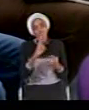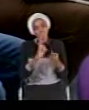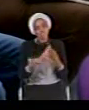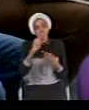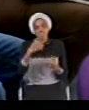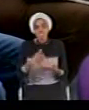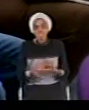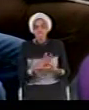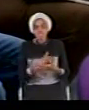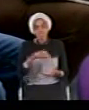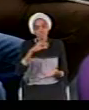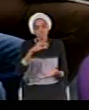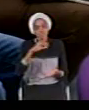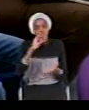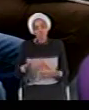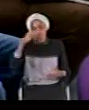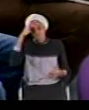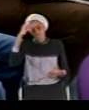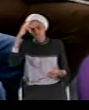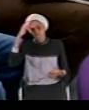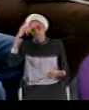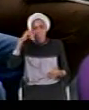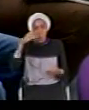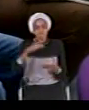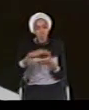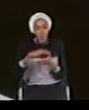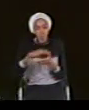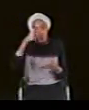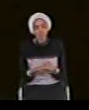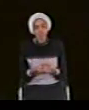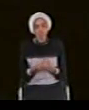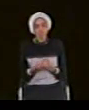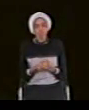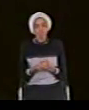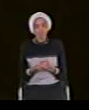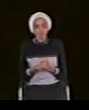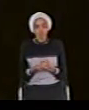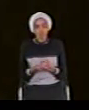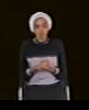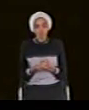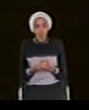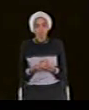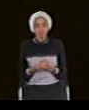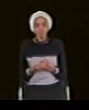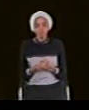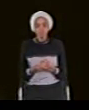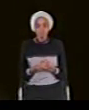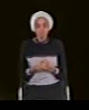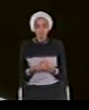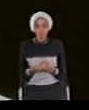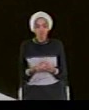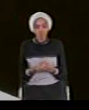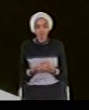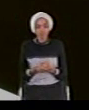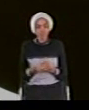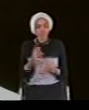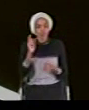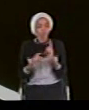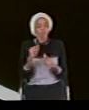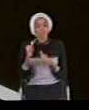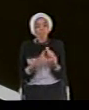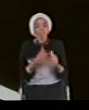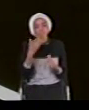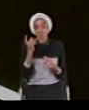his goodness is bringing life, even abundant life to people everywhere. But